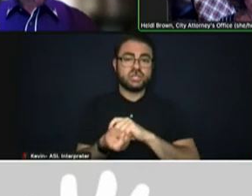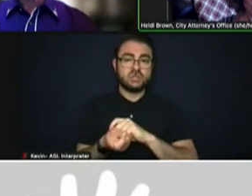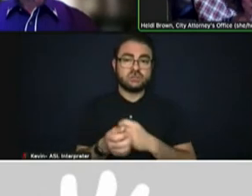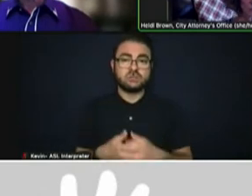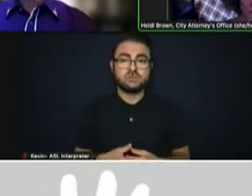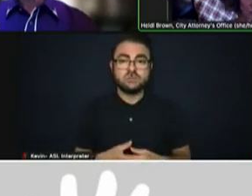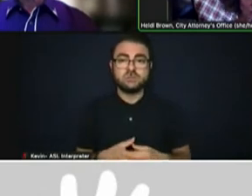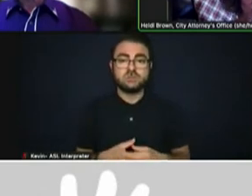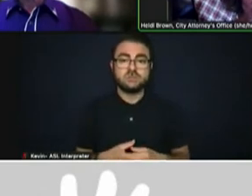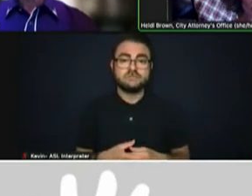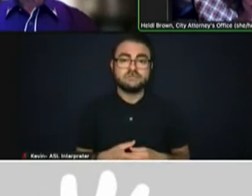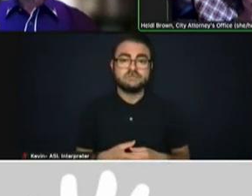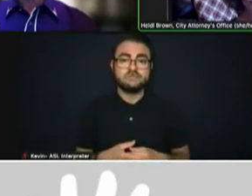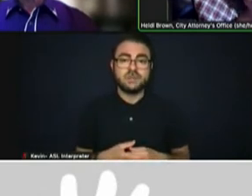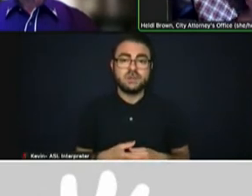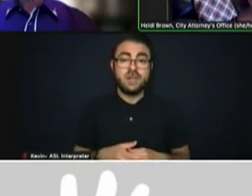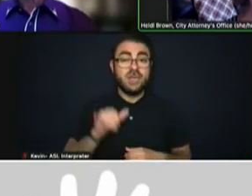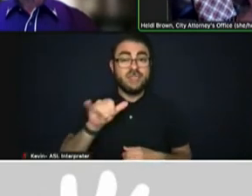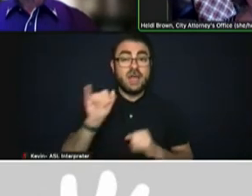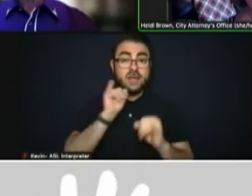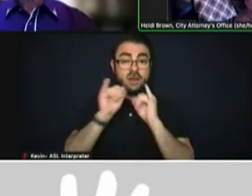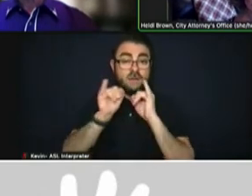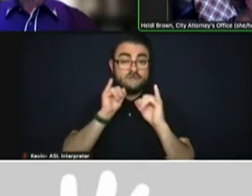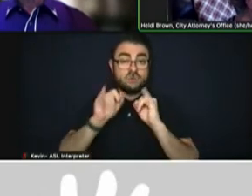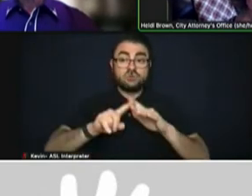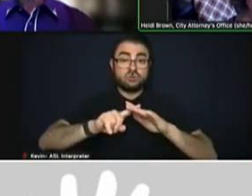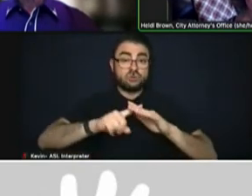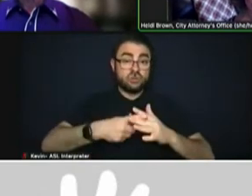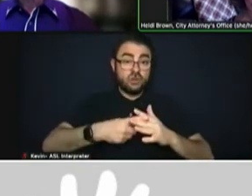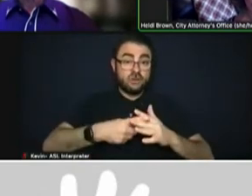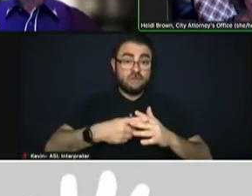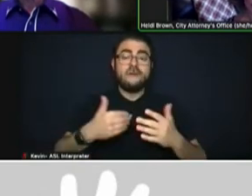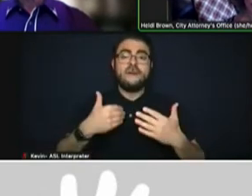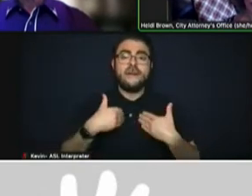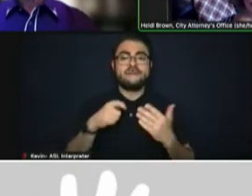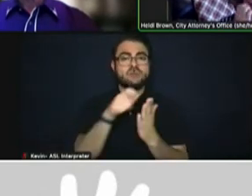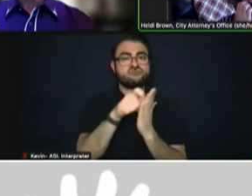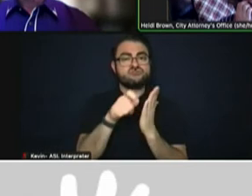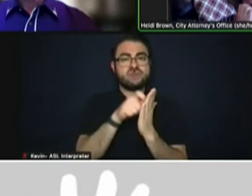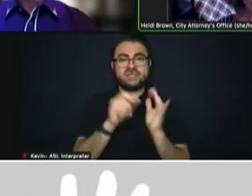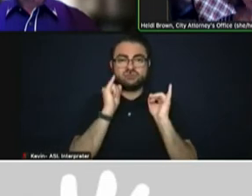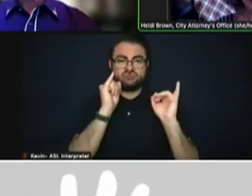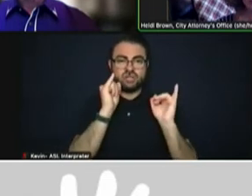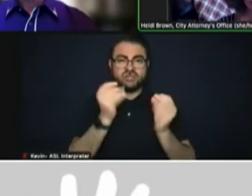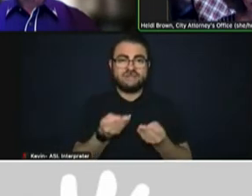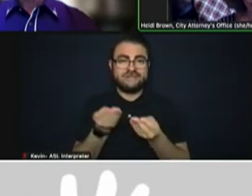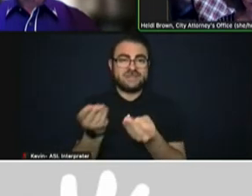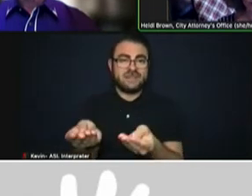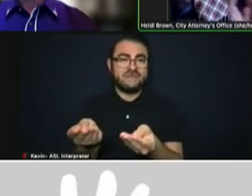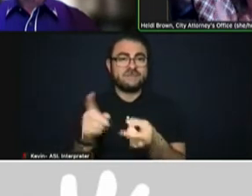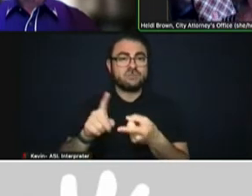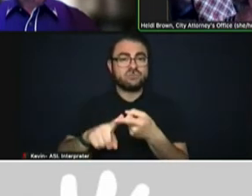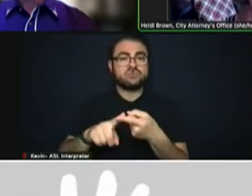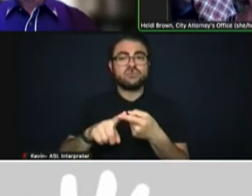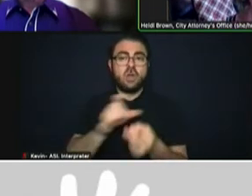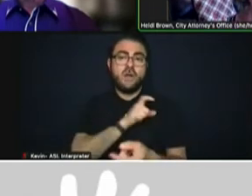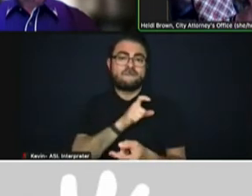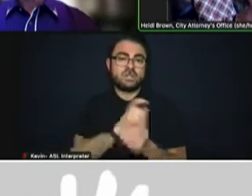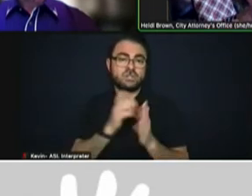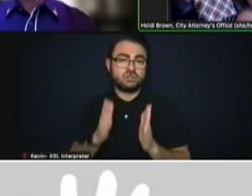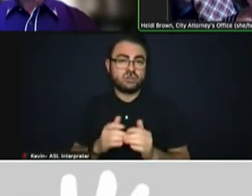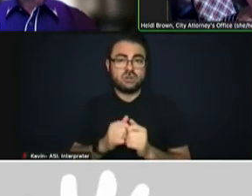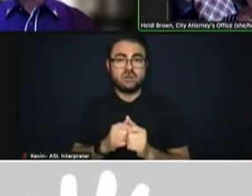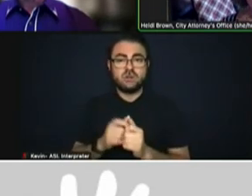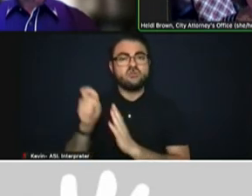interview, the officer, there'll be a written instruction given to the officer, which is part of a letter of agreement, not part of this